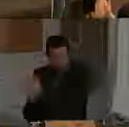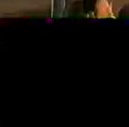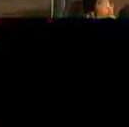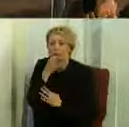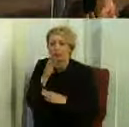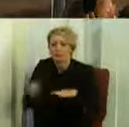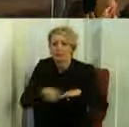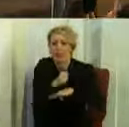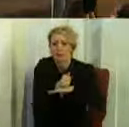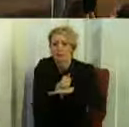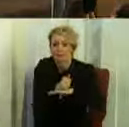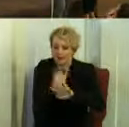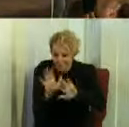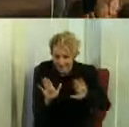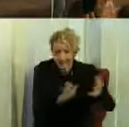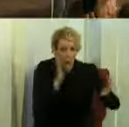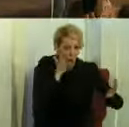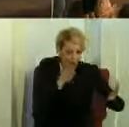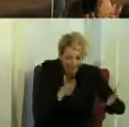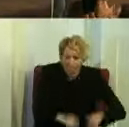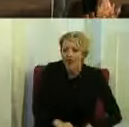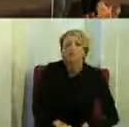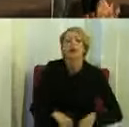this morning.